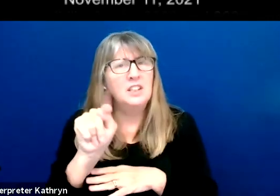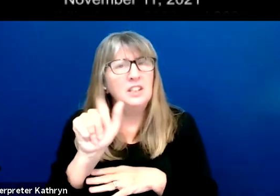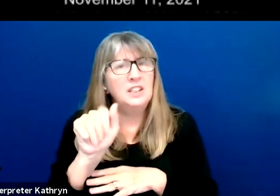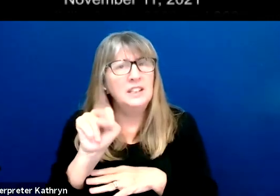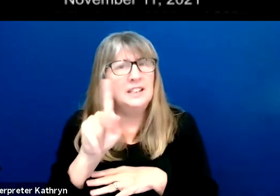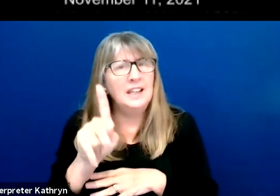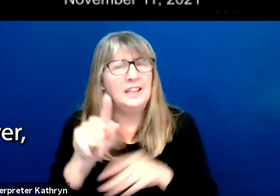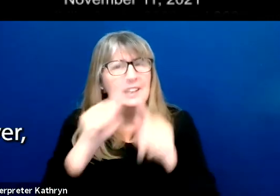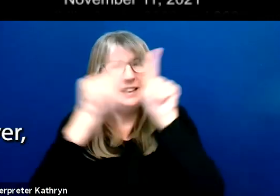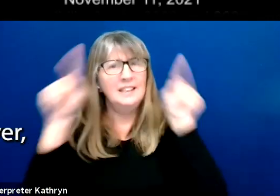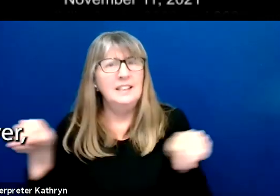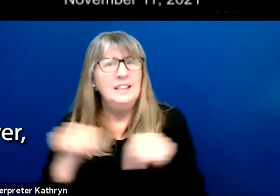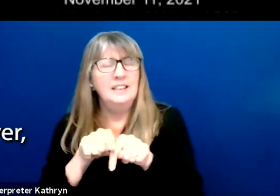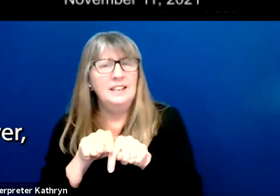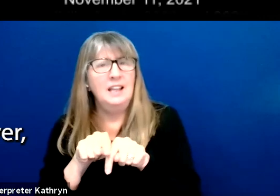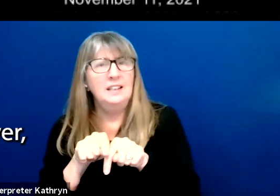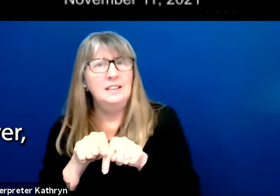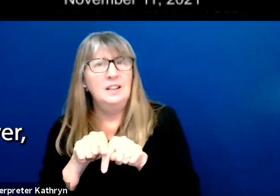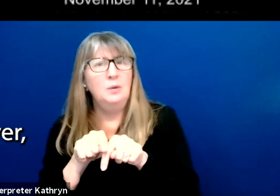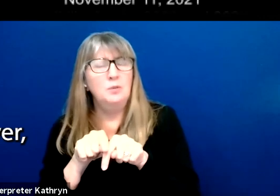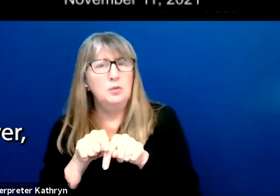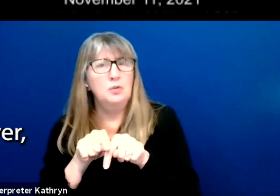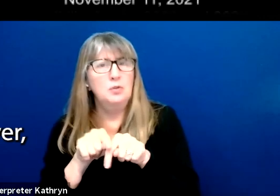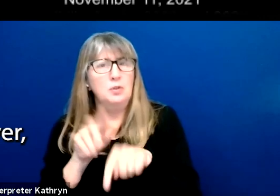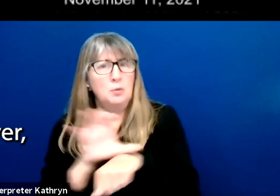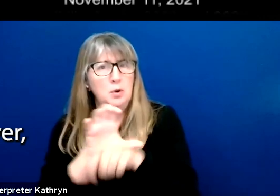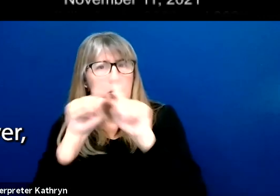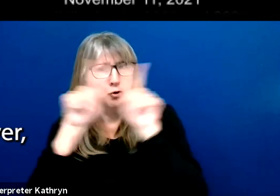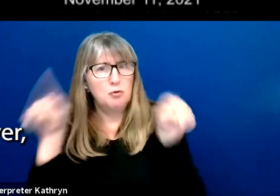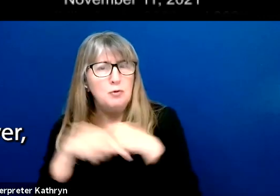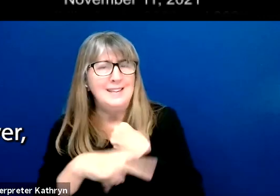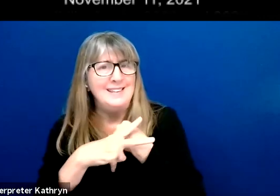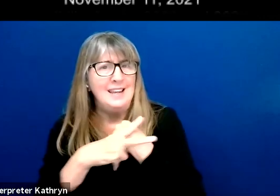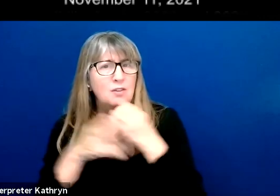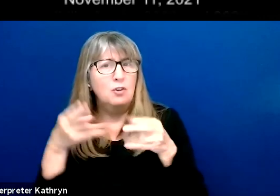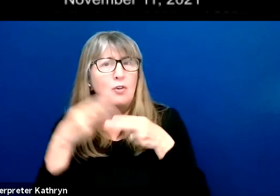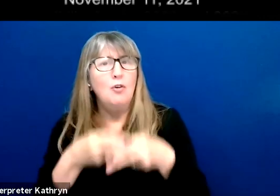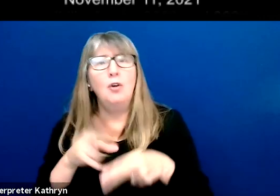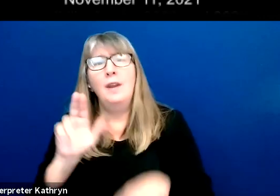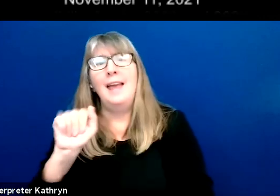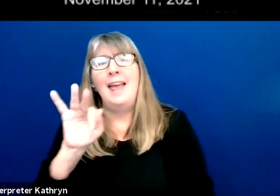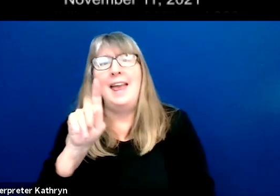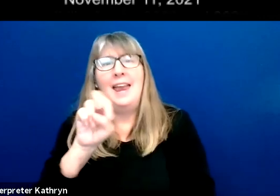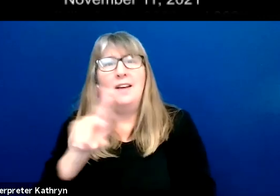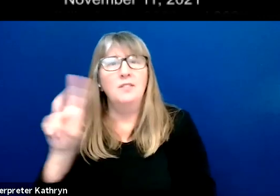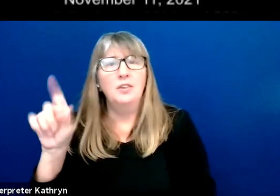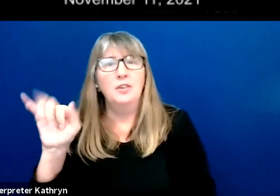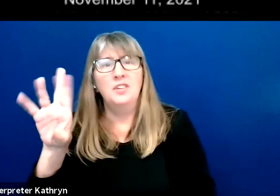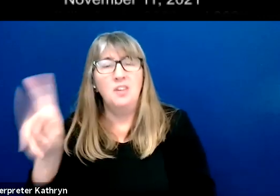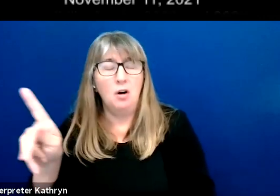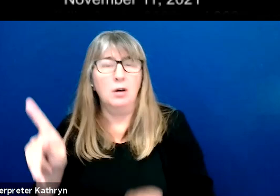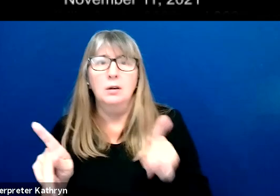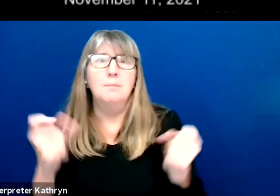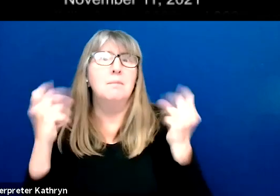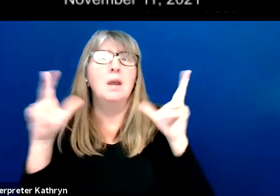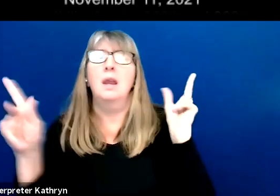screensaver called After Dark. Berkeley Systems also made a screensaver, which was wildly popular, which is where we got lots of our bread and